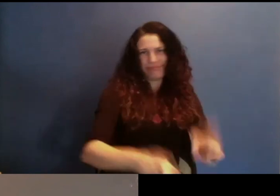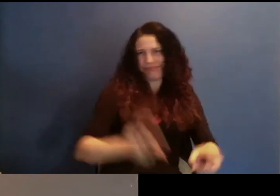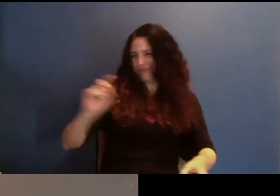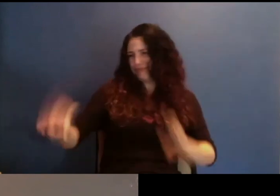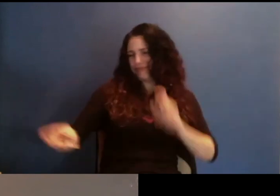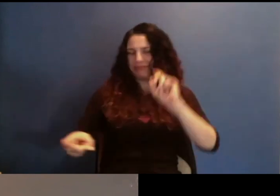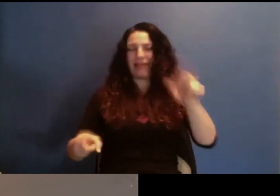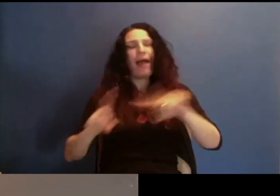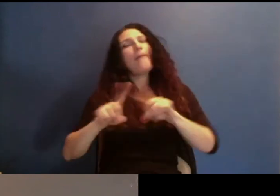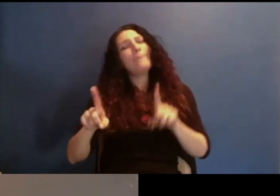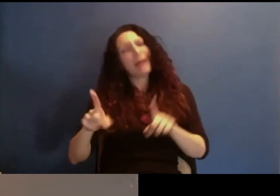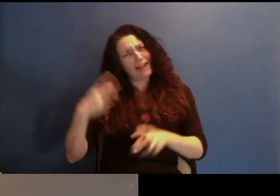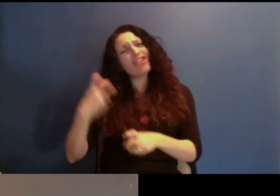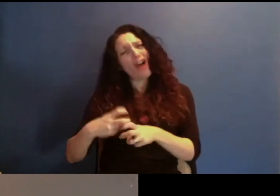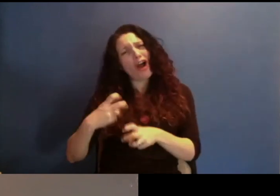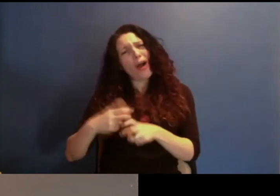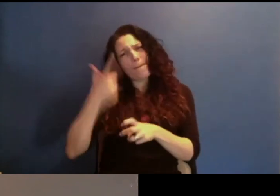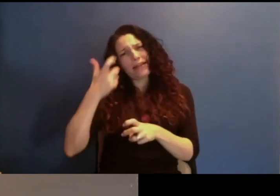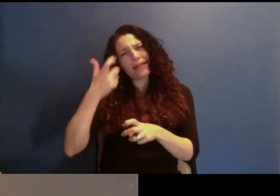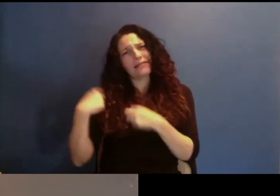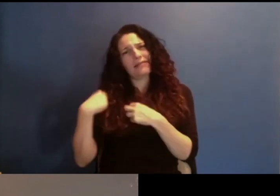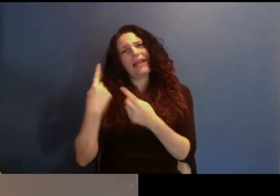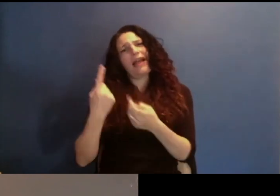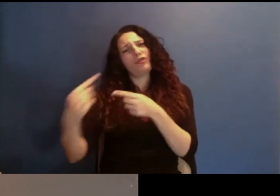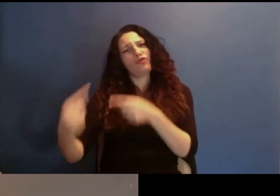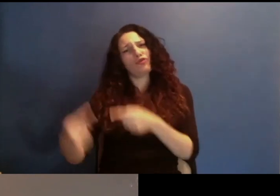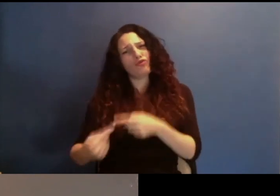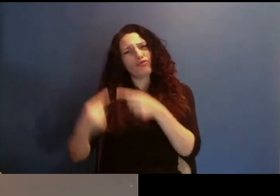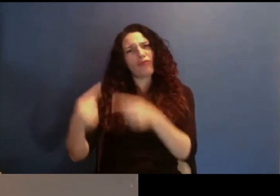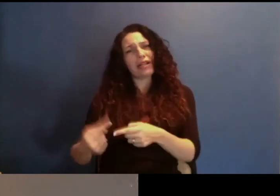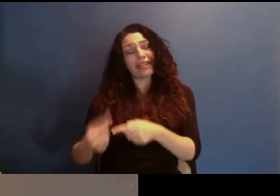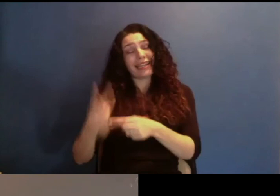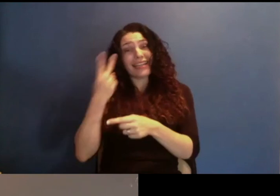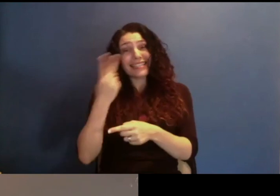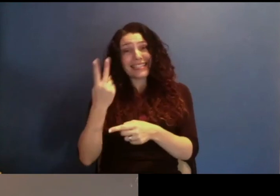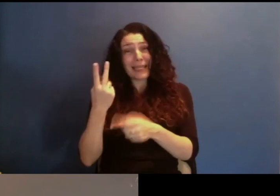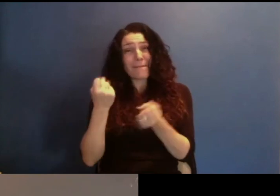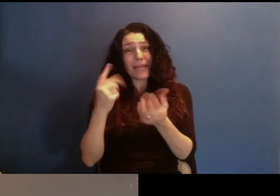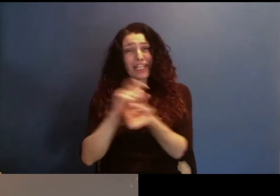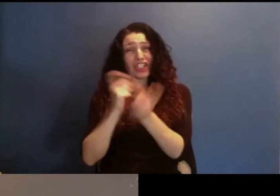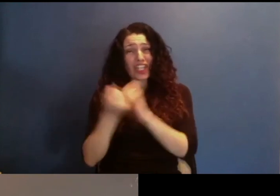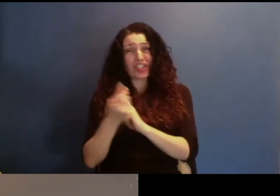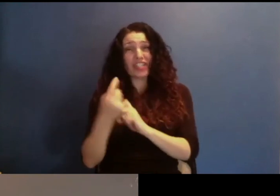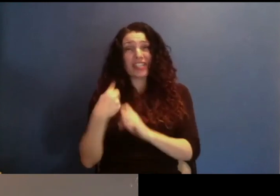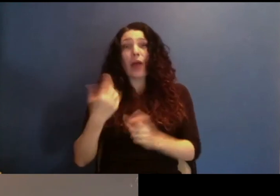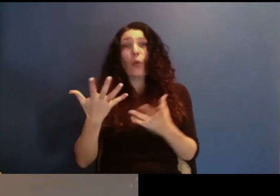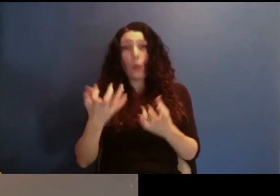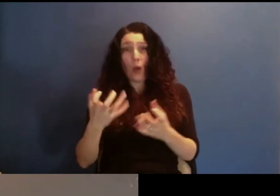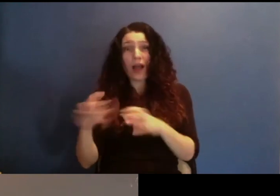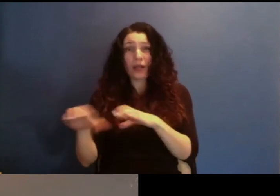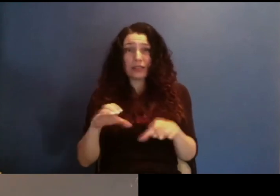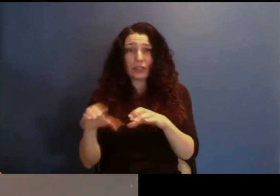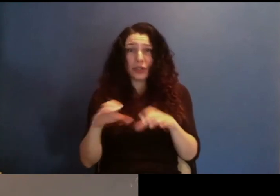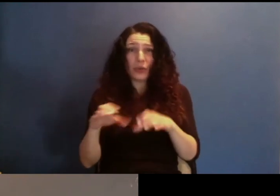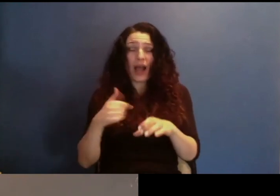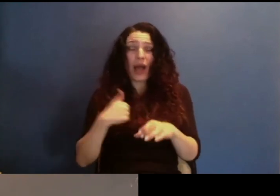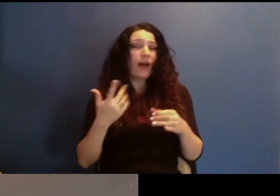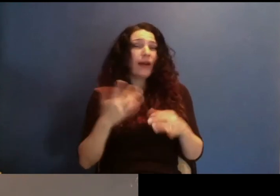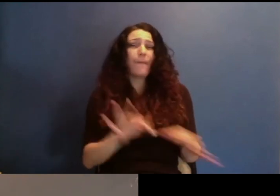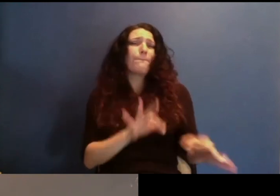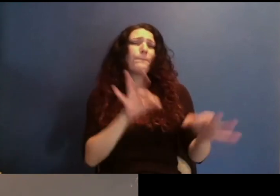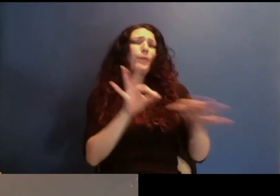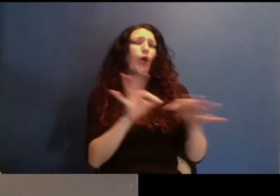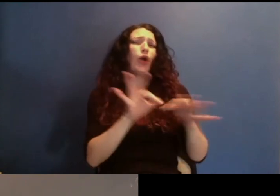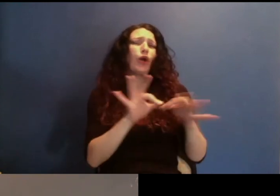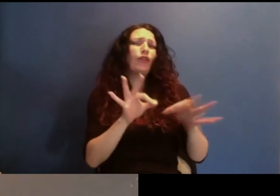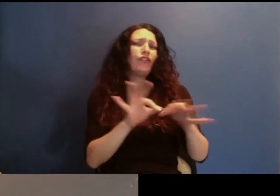like, I want to do all these changes, and I want to have this like perfect utopian vision of what I want the show to